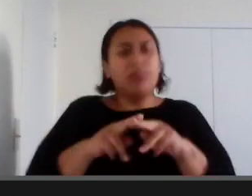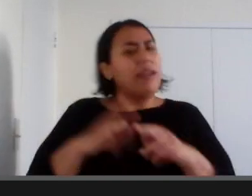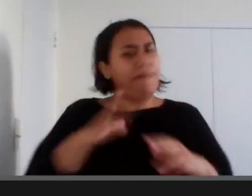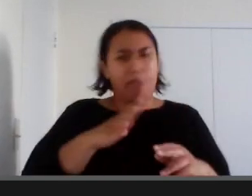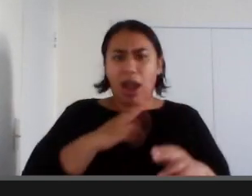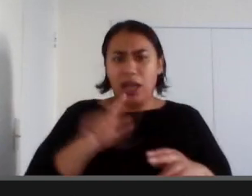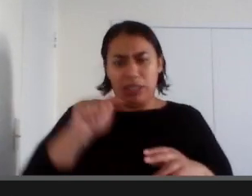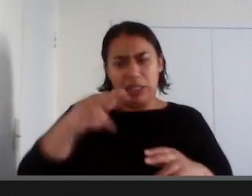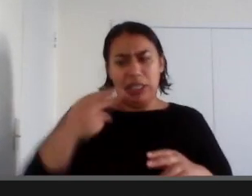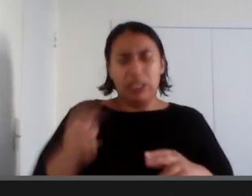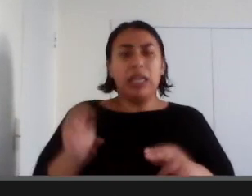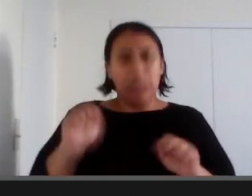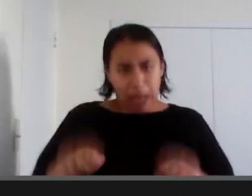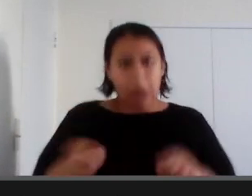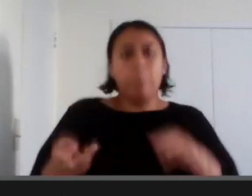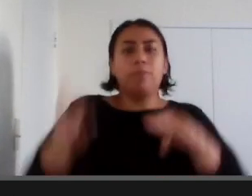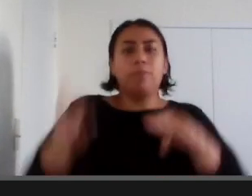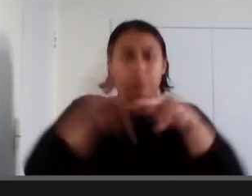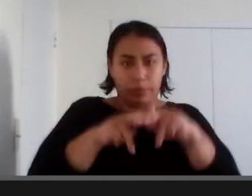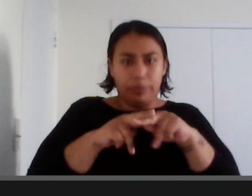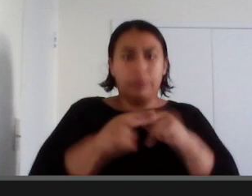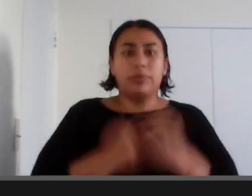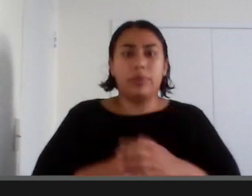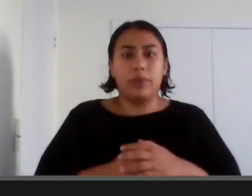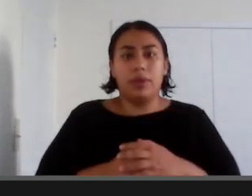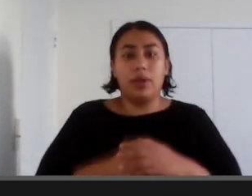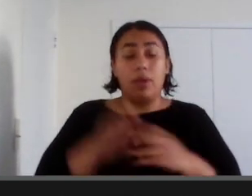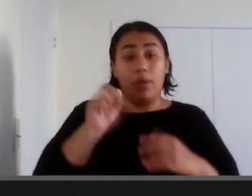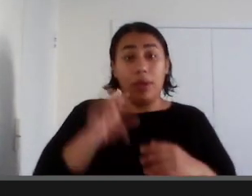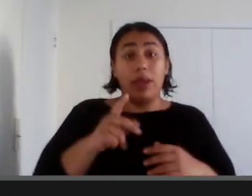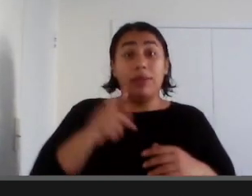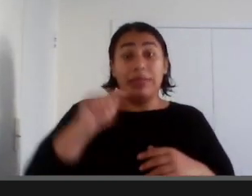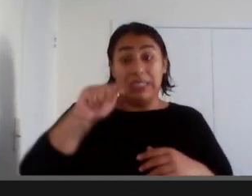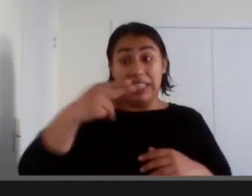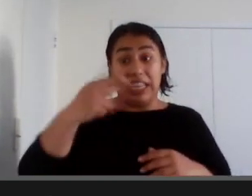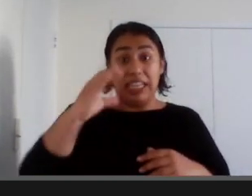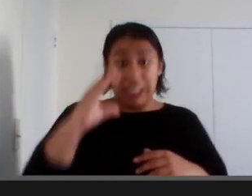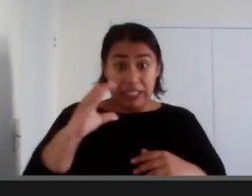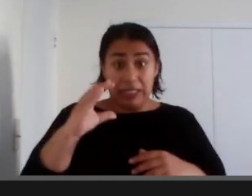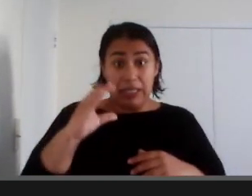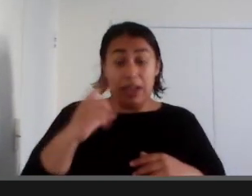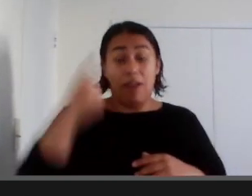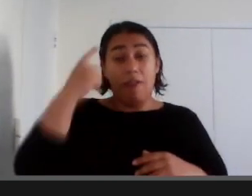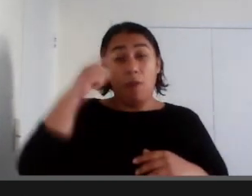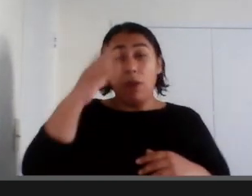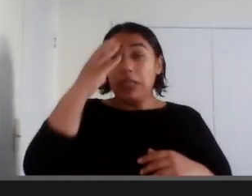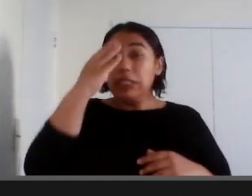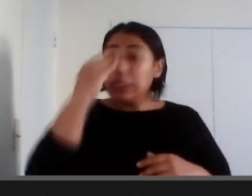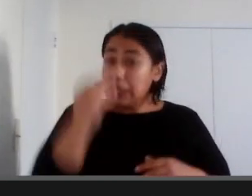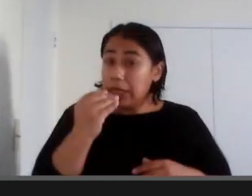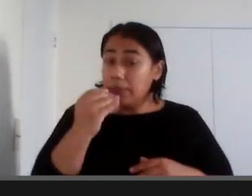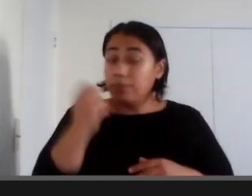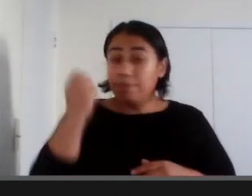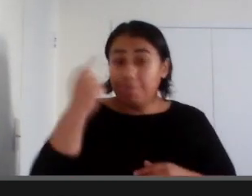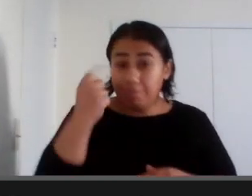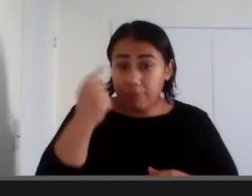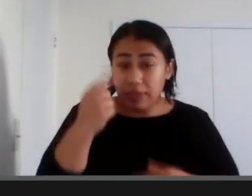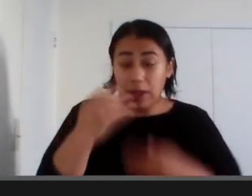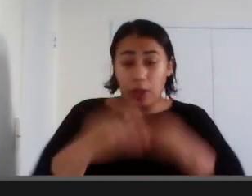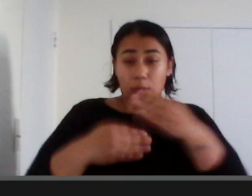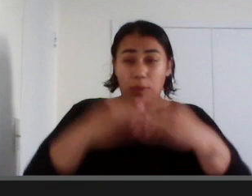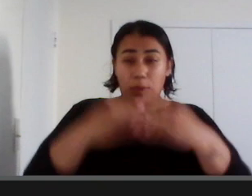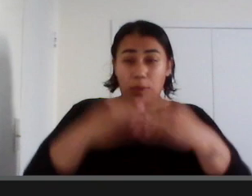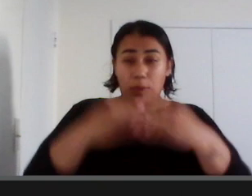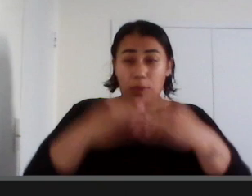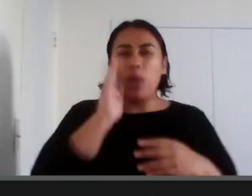sleep. When consuming THC at night, it can start as a stimulant, but with time, the metabolites produced by